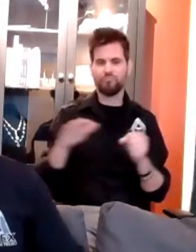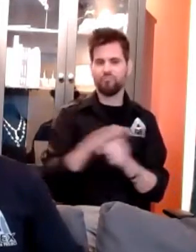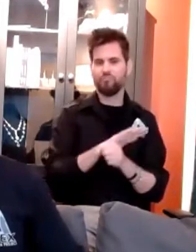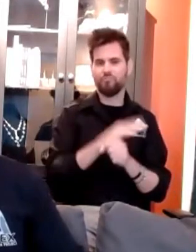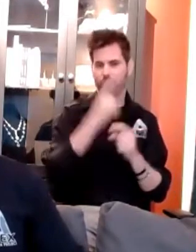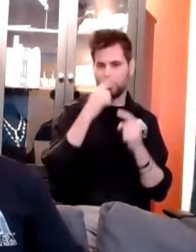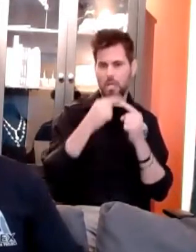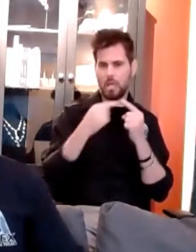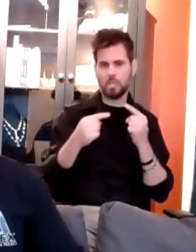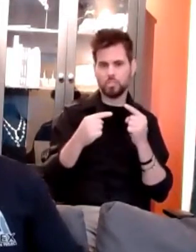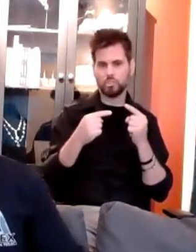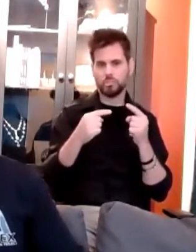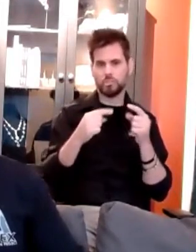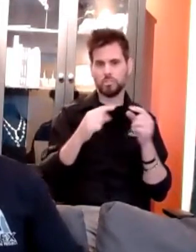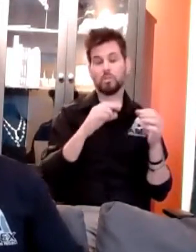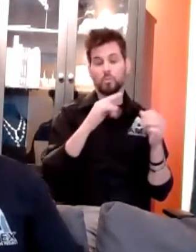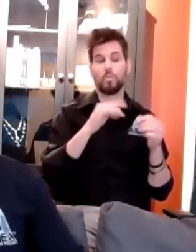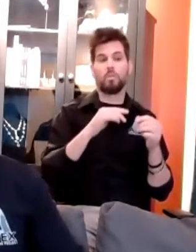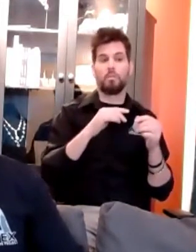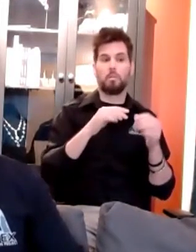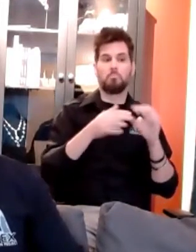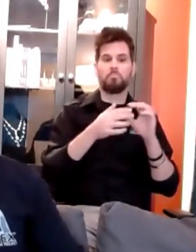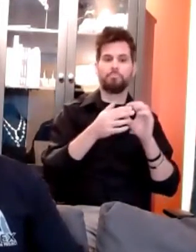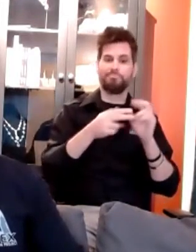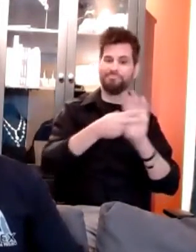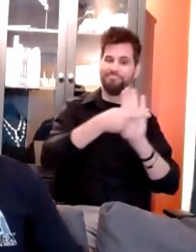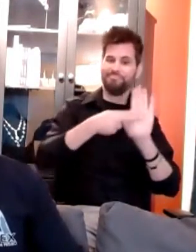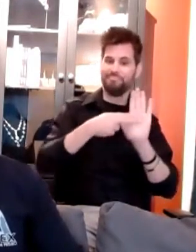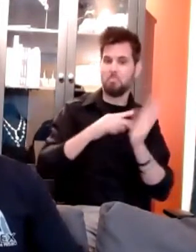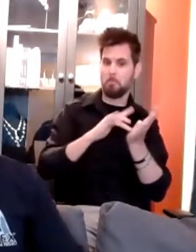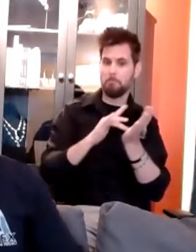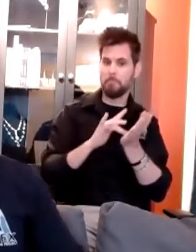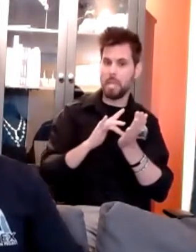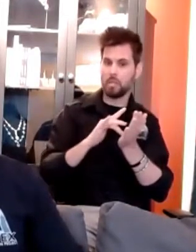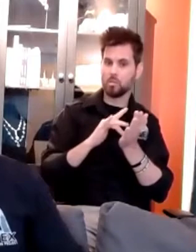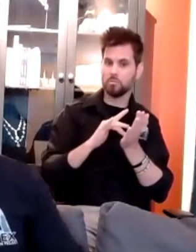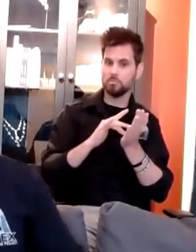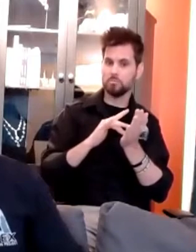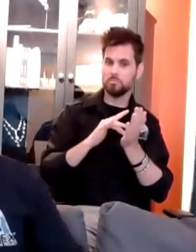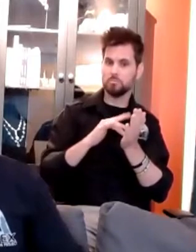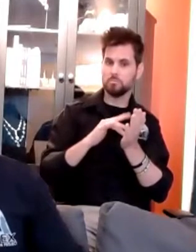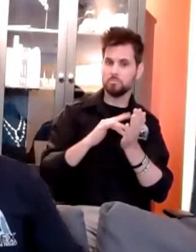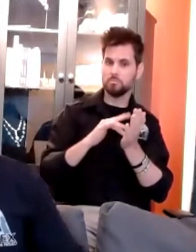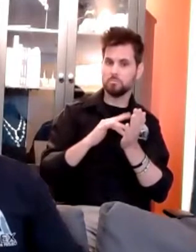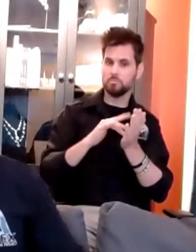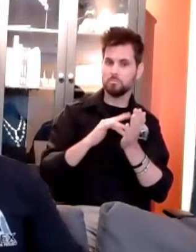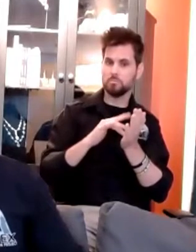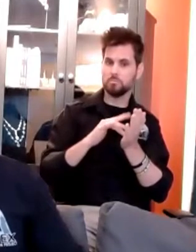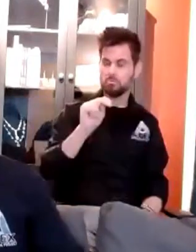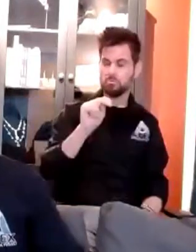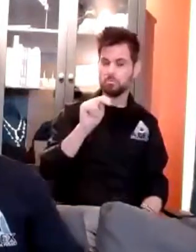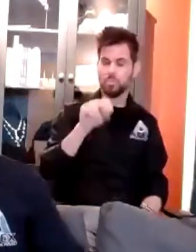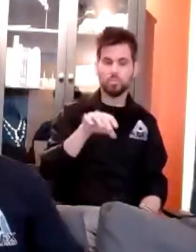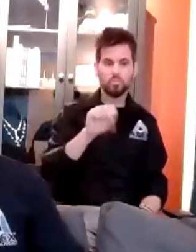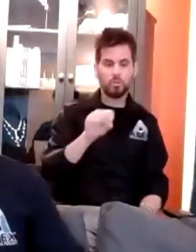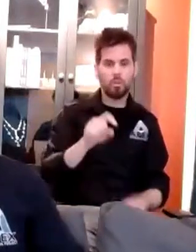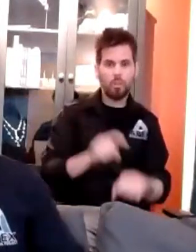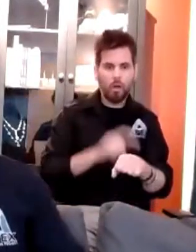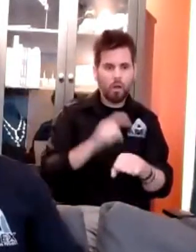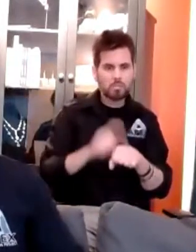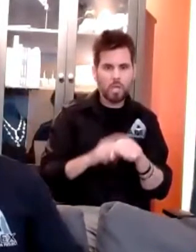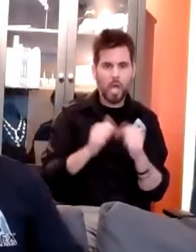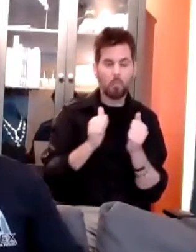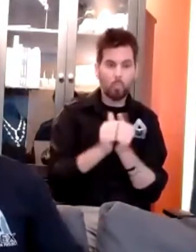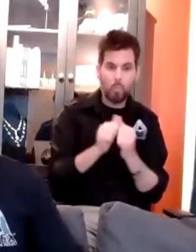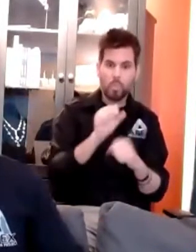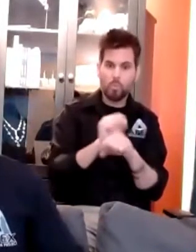and it took us again a long time with a lot of help from veterinarians to figure out a healthy and